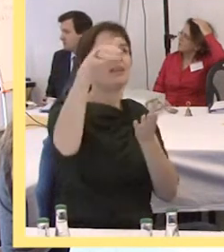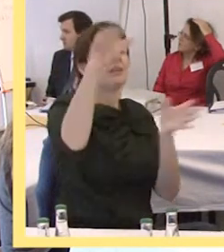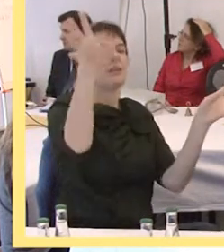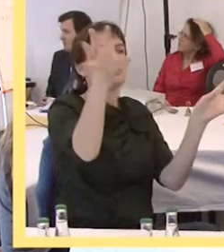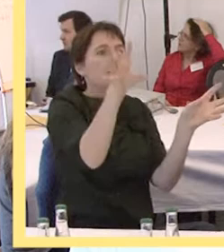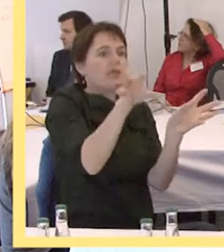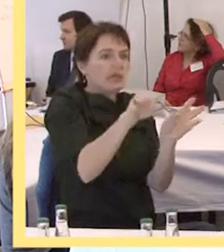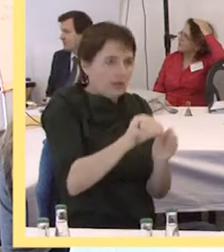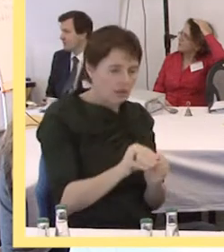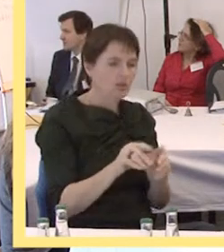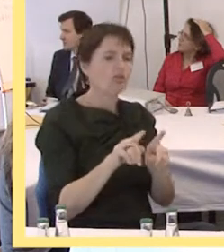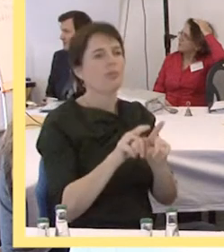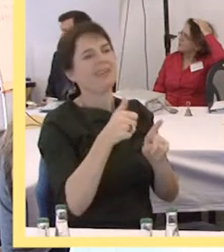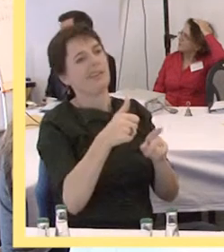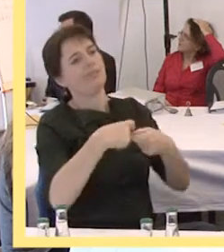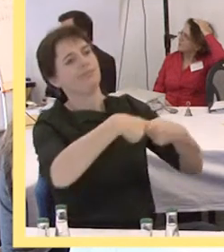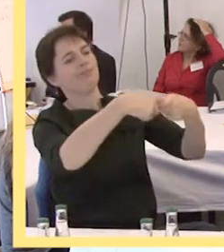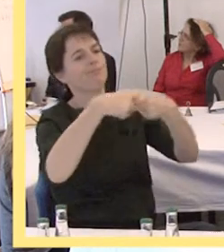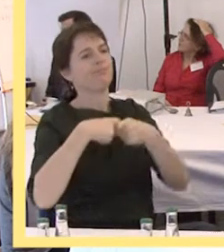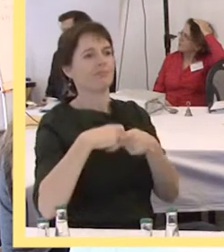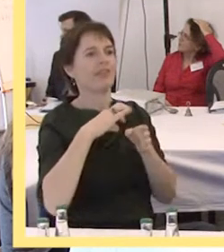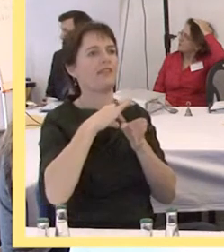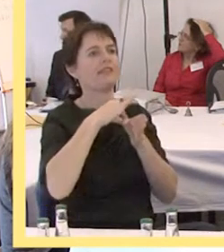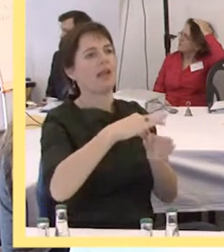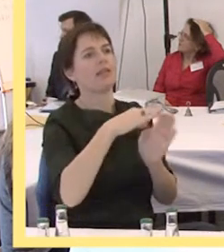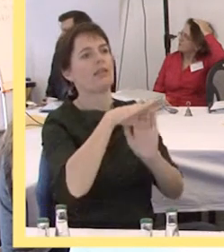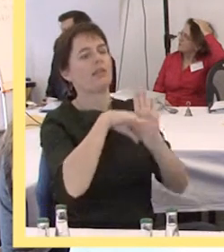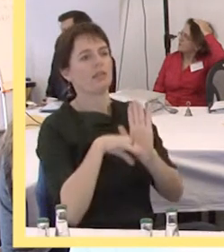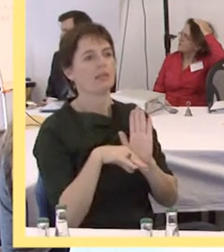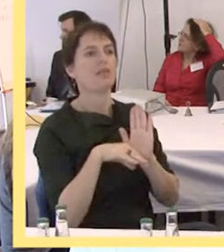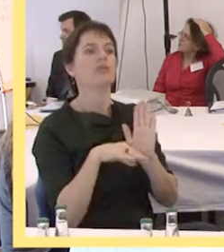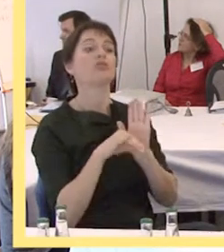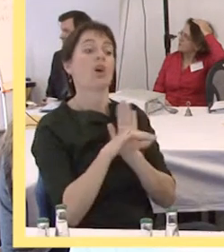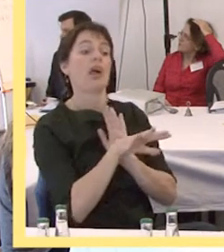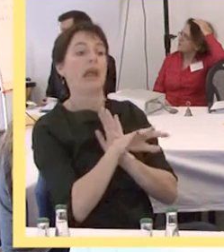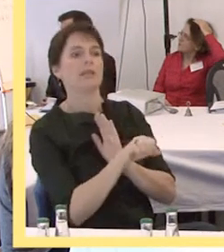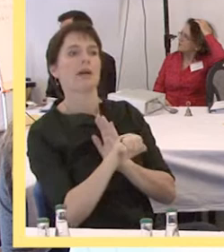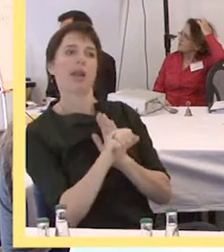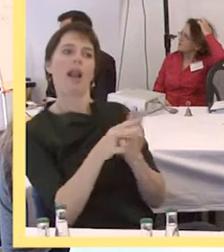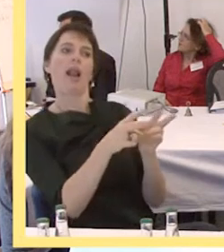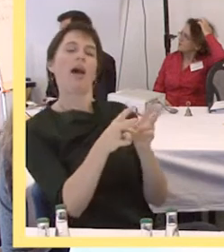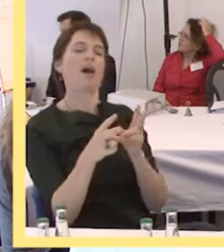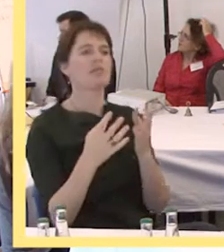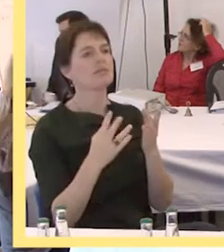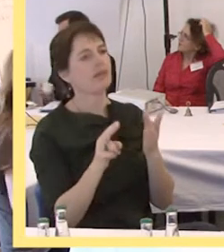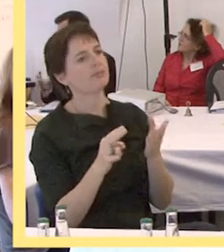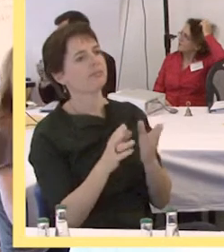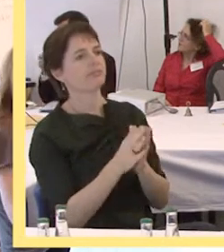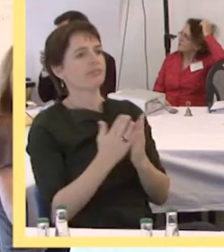to make them available or accessible for various groups, for example, for crisis managers,